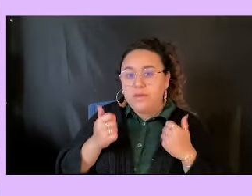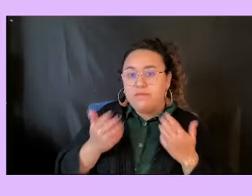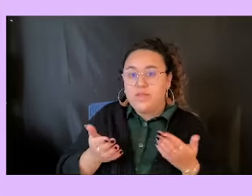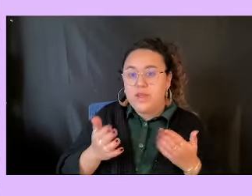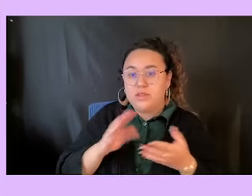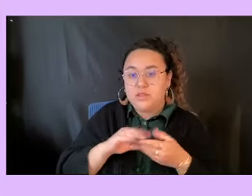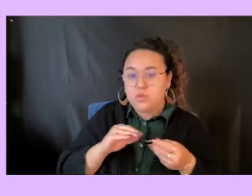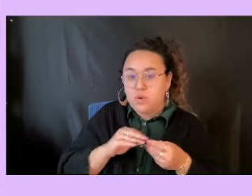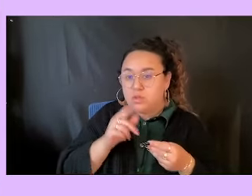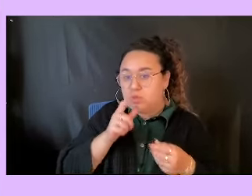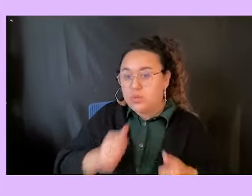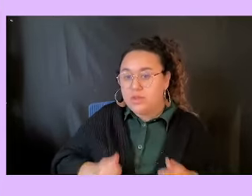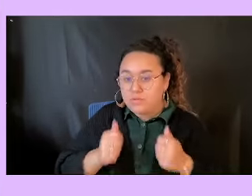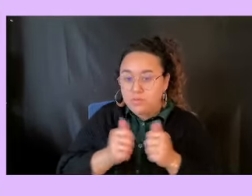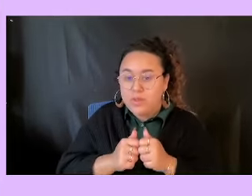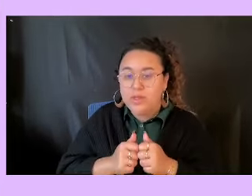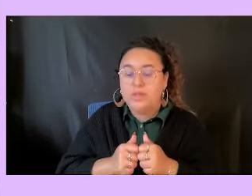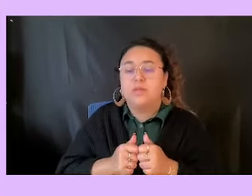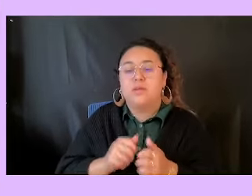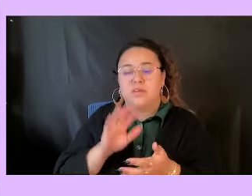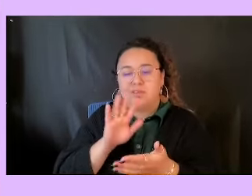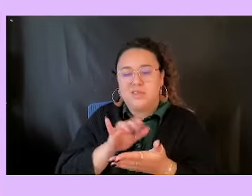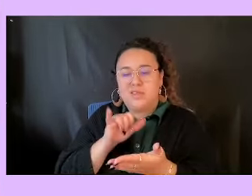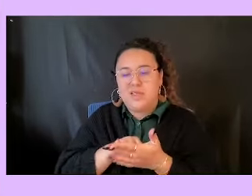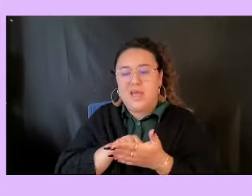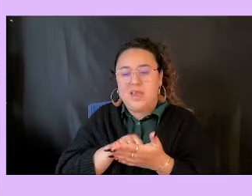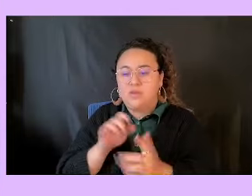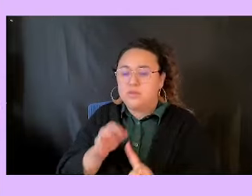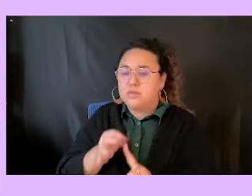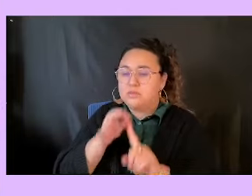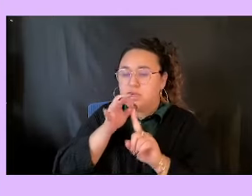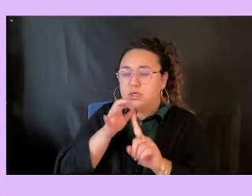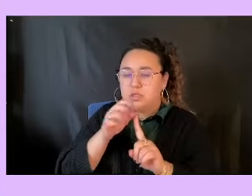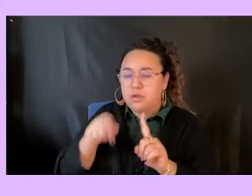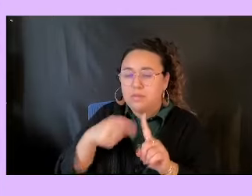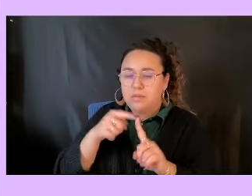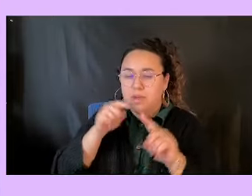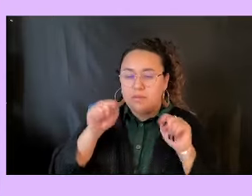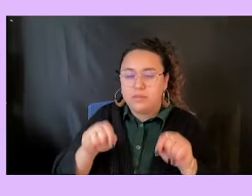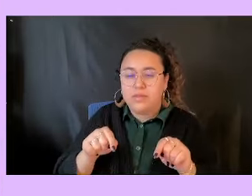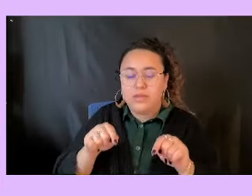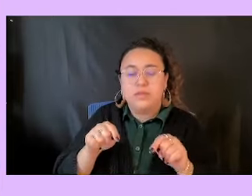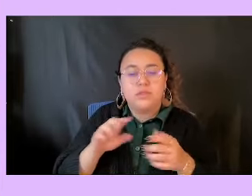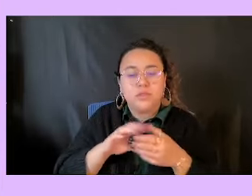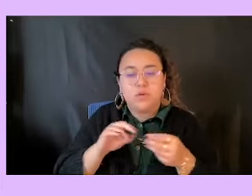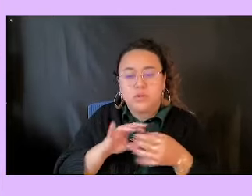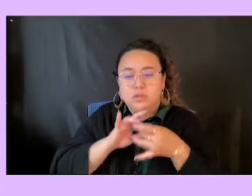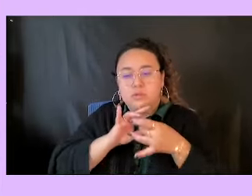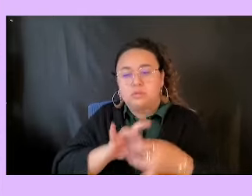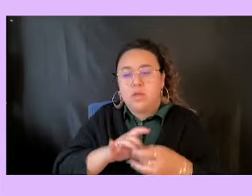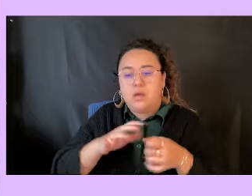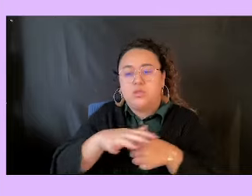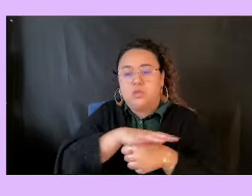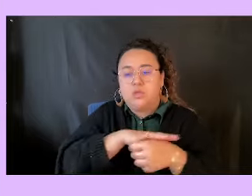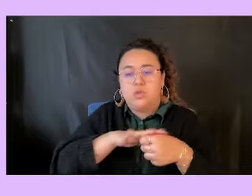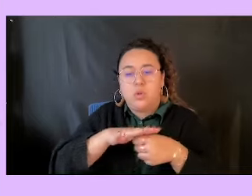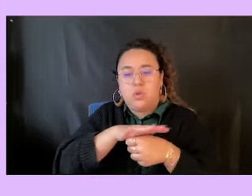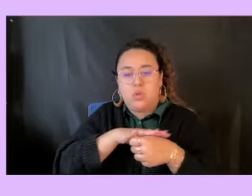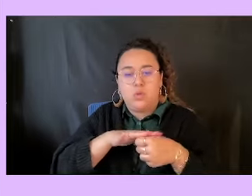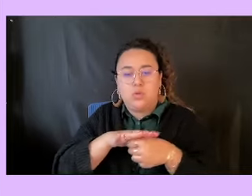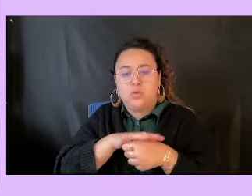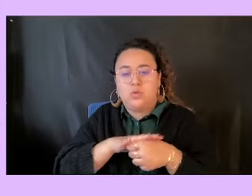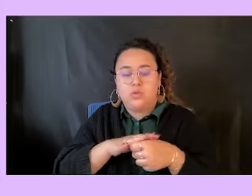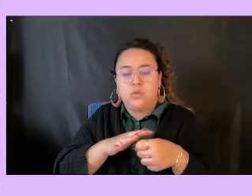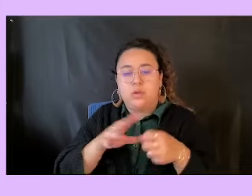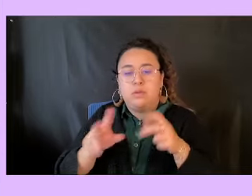special about this is that ultimately these stories that actually belong to the local neighborhood is being sung on the